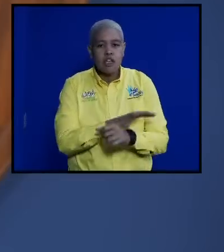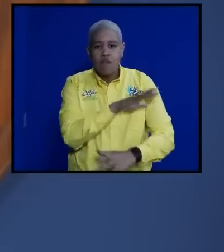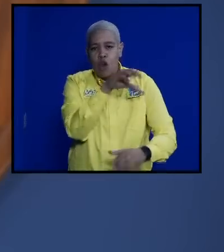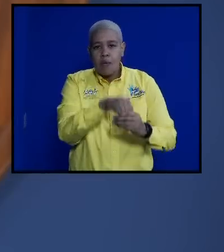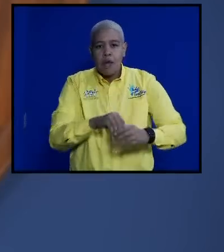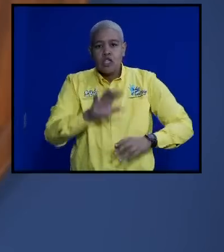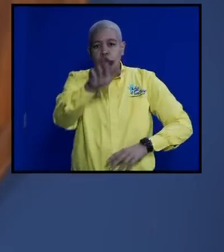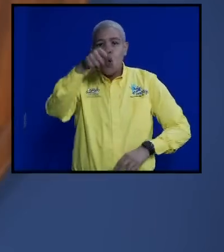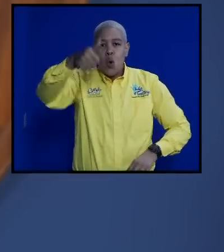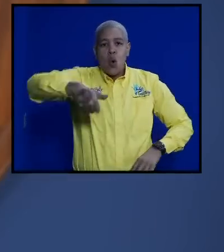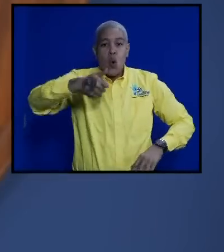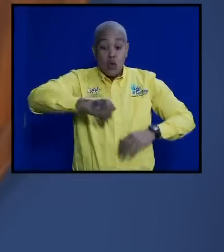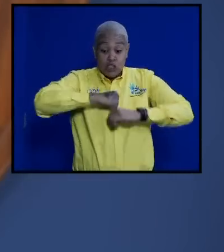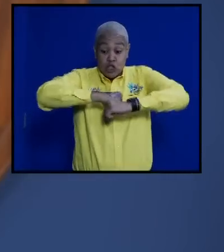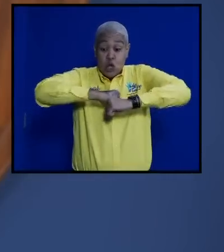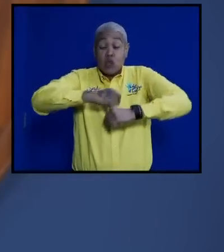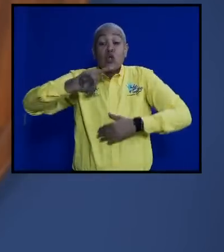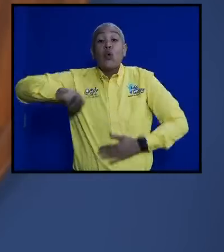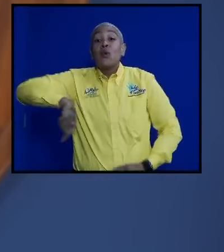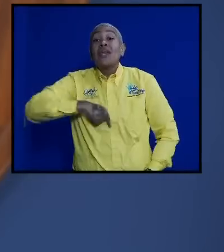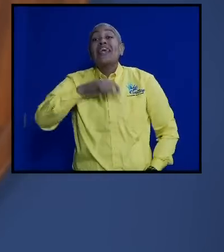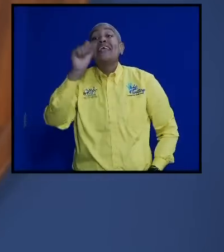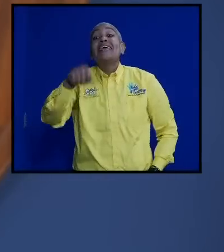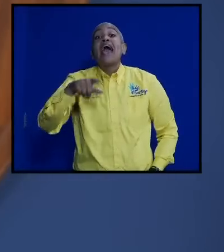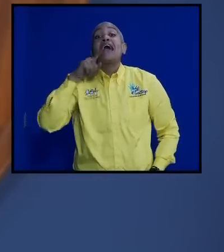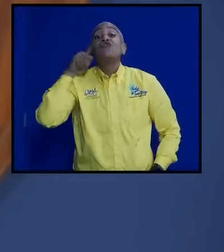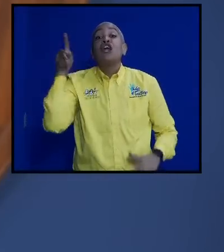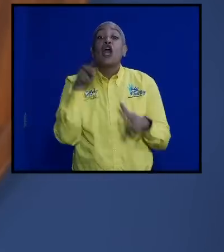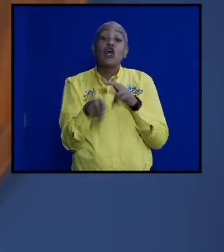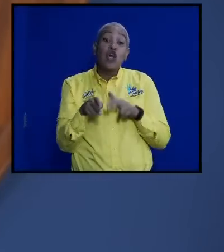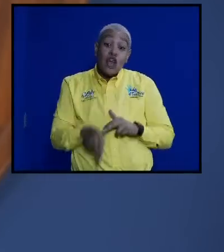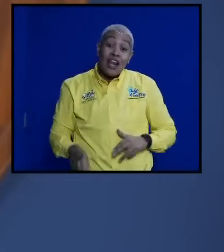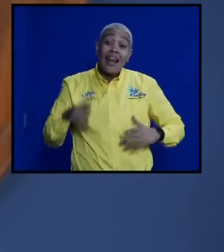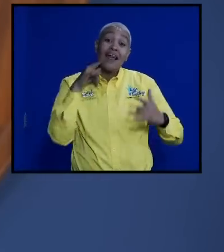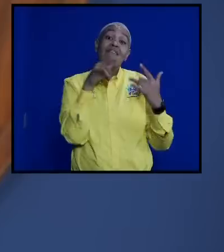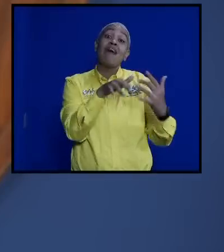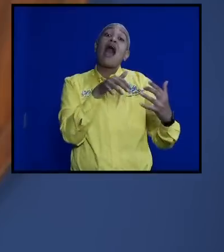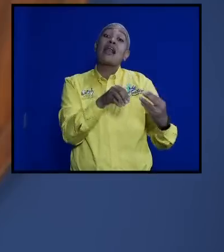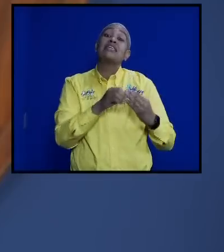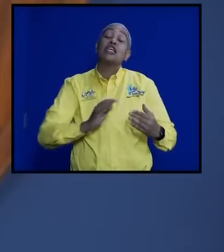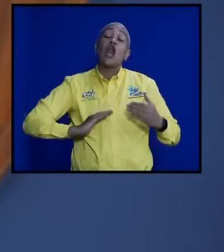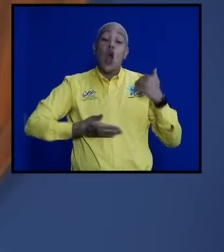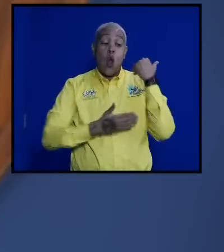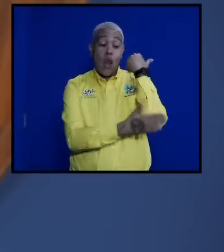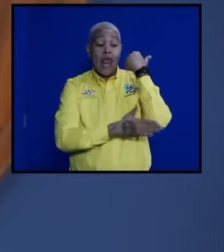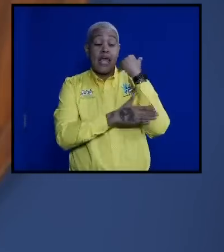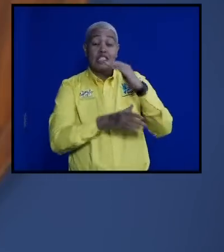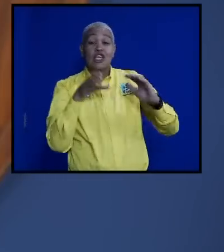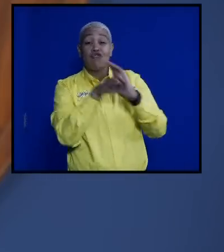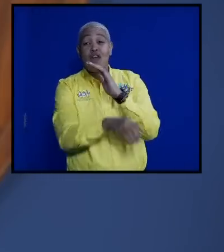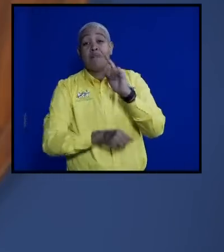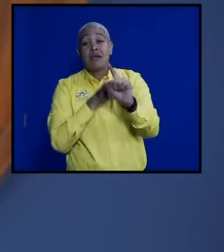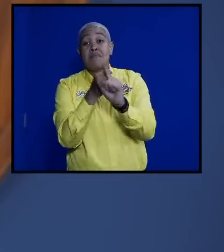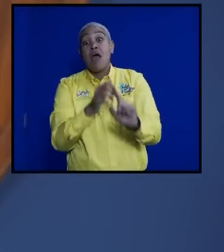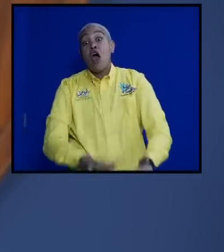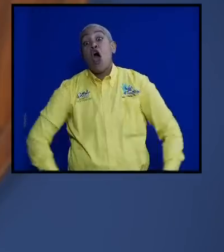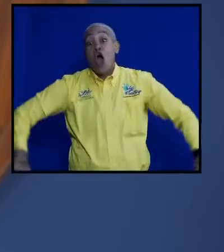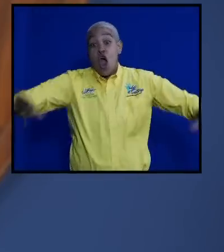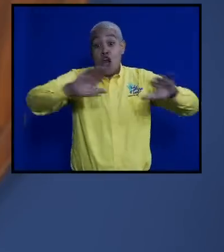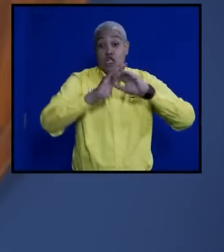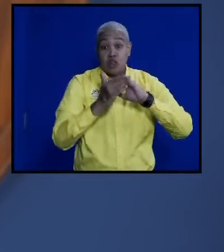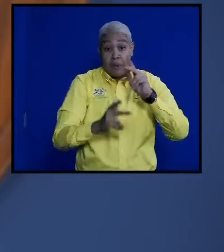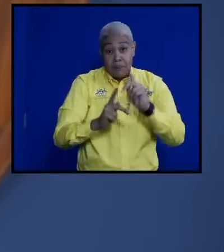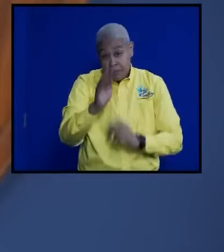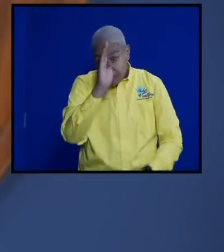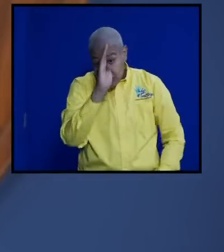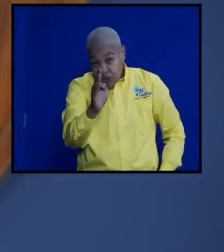in your own security so that we can curtail the violence in our nation. Crime affects all Jamaicans, directly